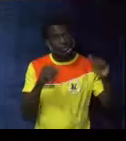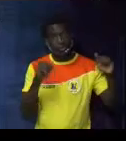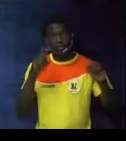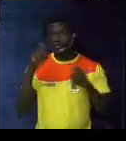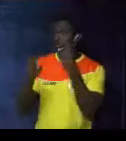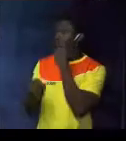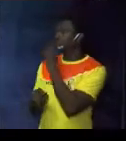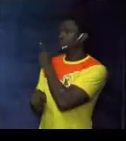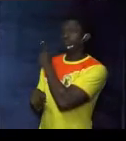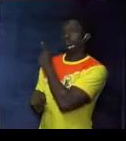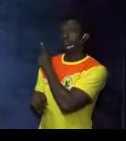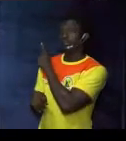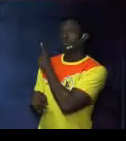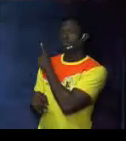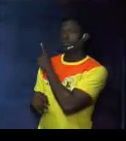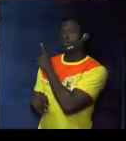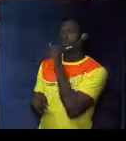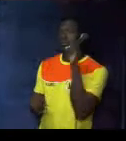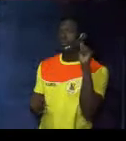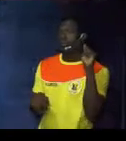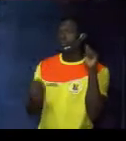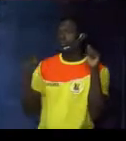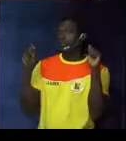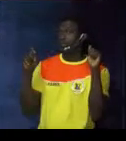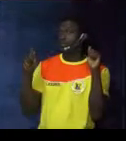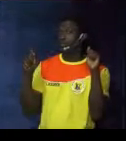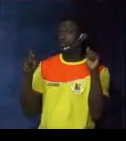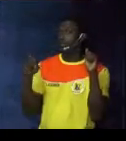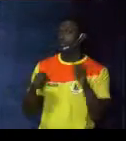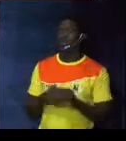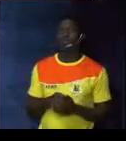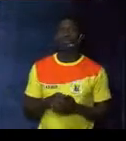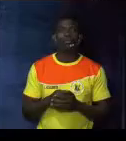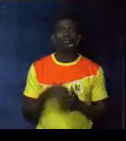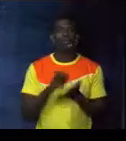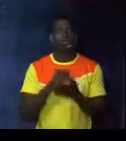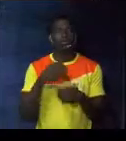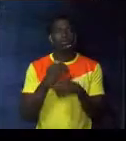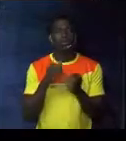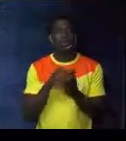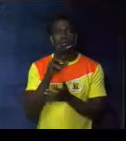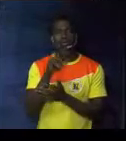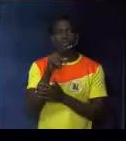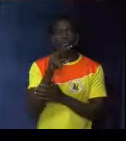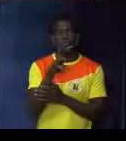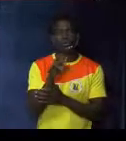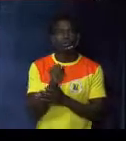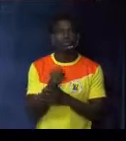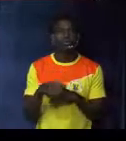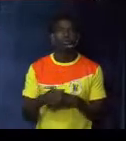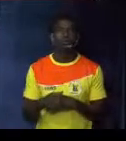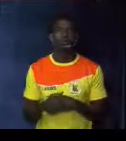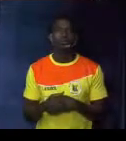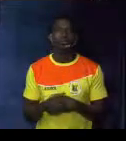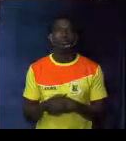line AX is a straight line coming from the center and touching the circumference, and that makes it a radius.